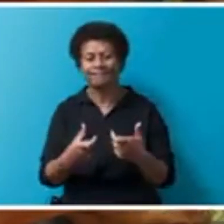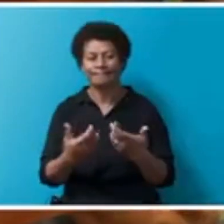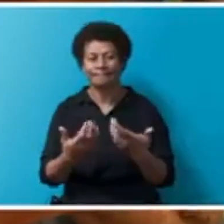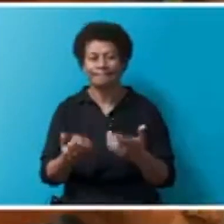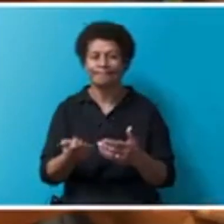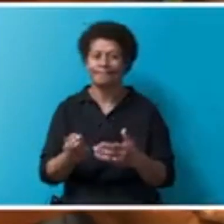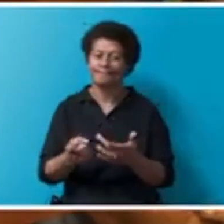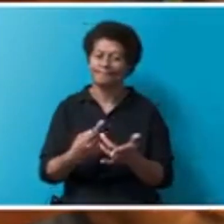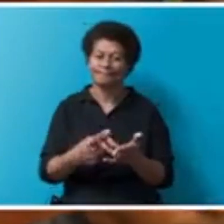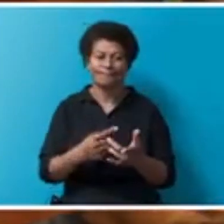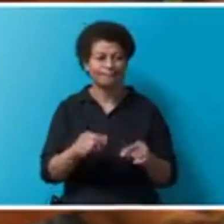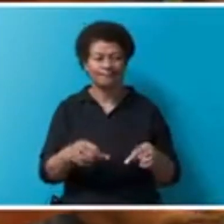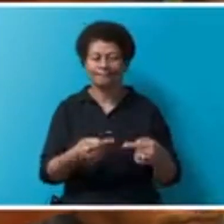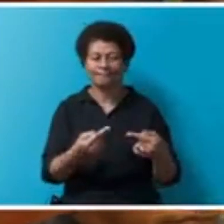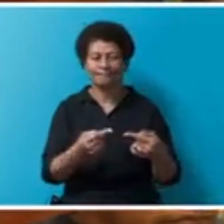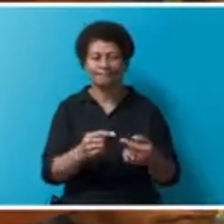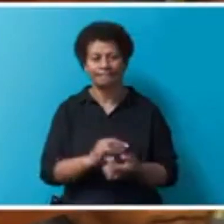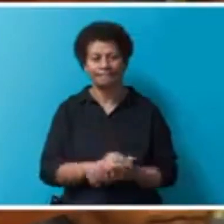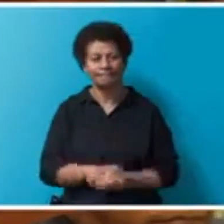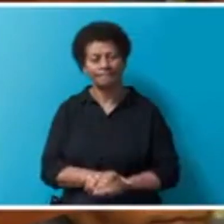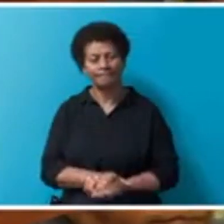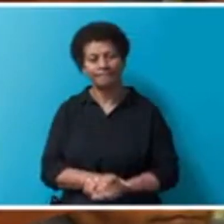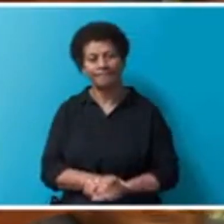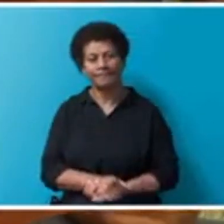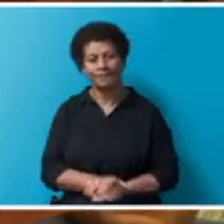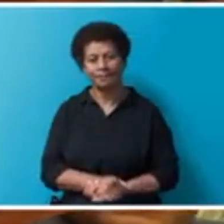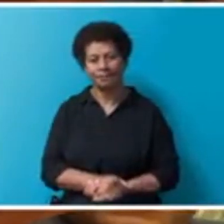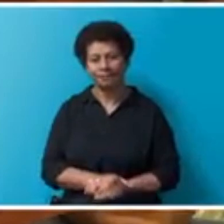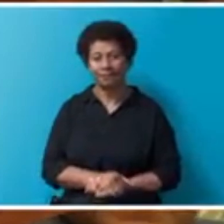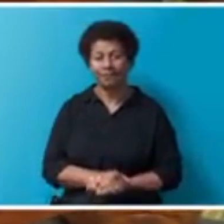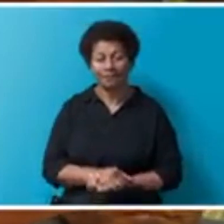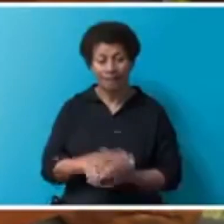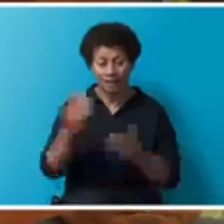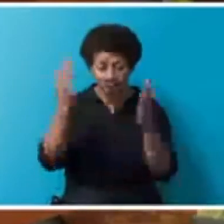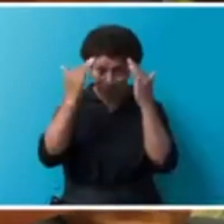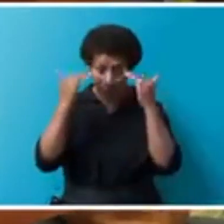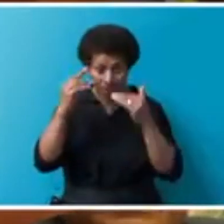Mr. Speaker, before I take my seat,